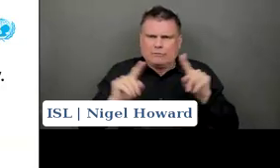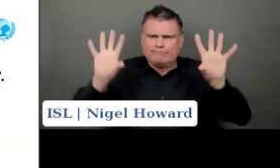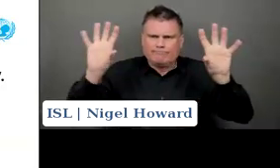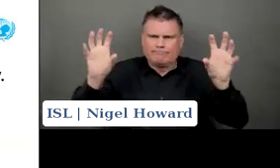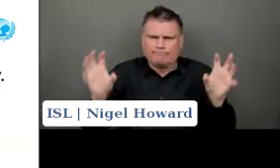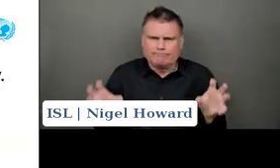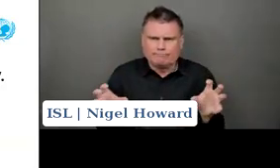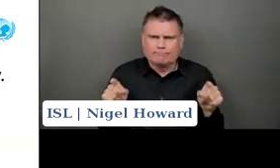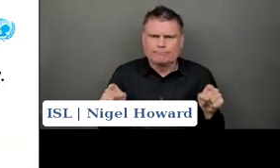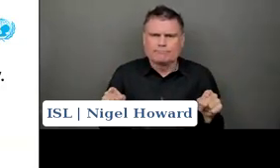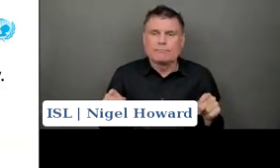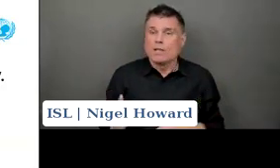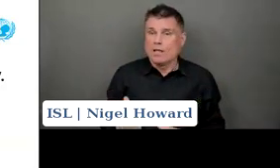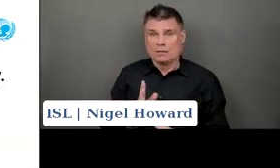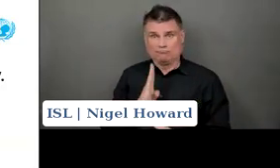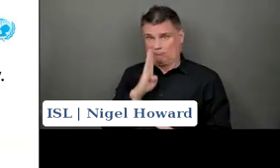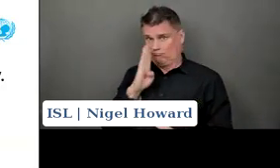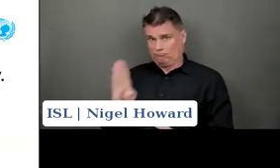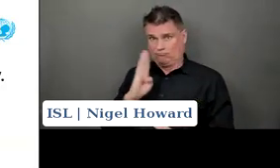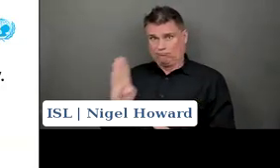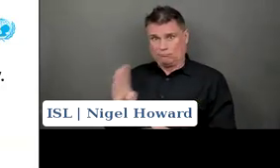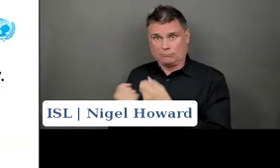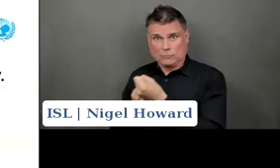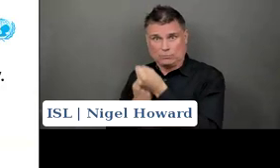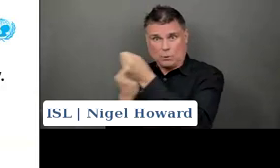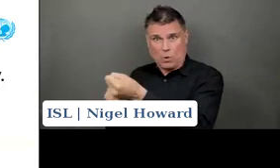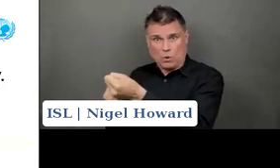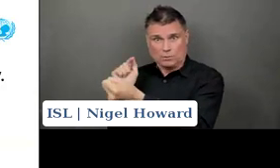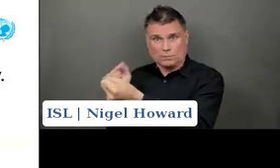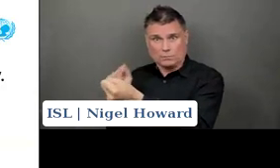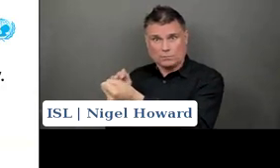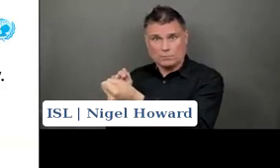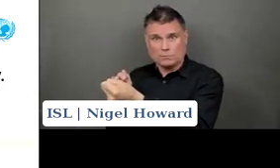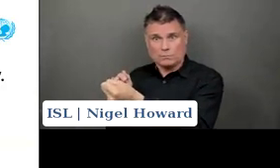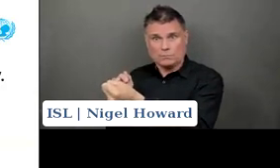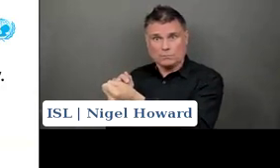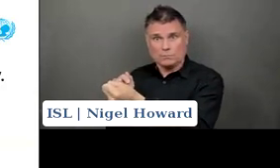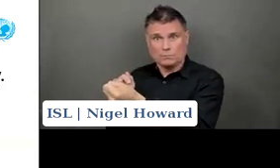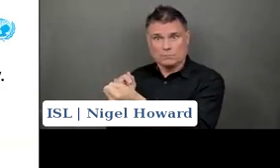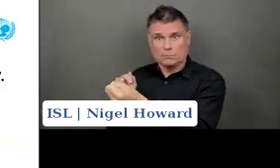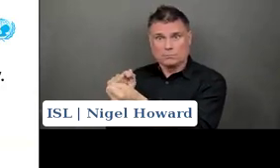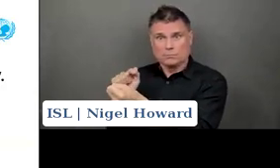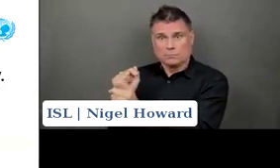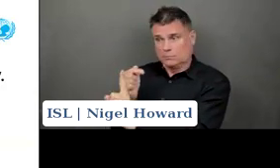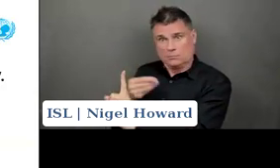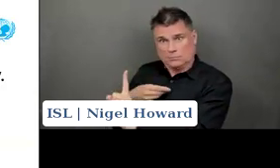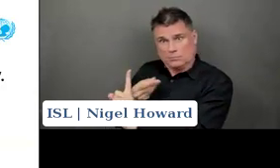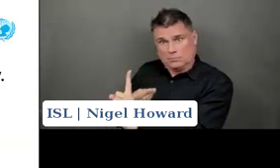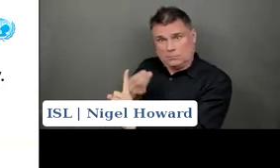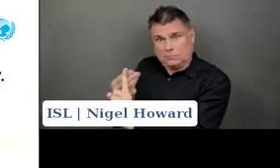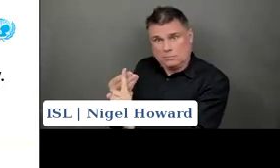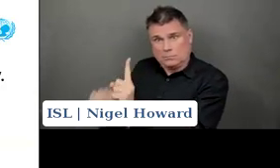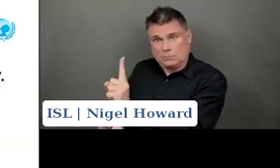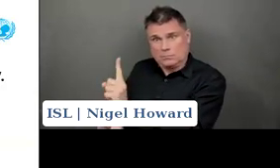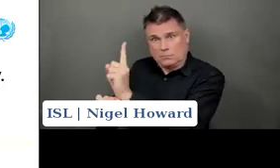previous slides. This is support that's directed to giving people directly the care and support that they require. So for example,